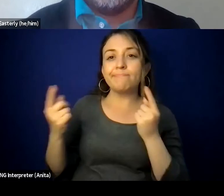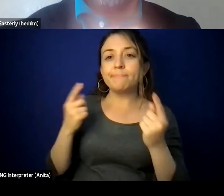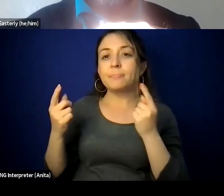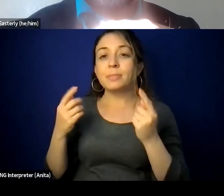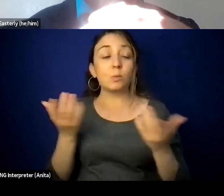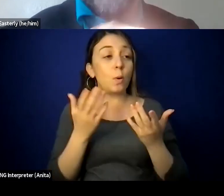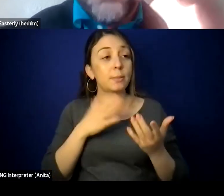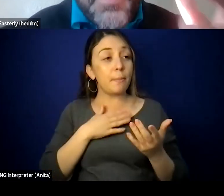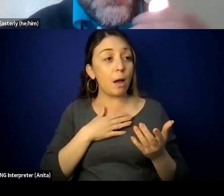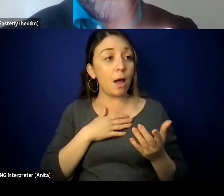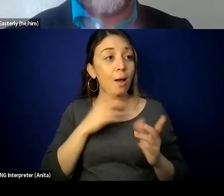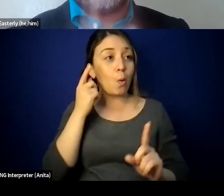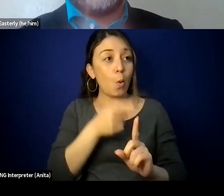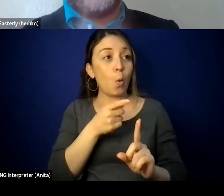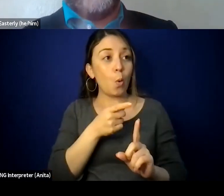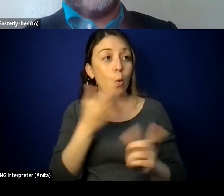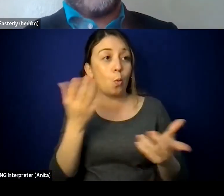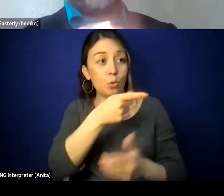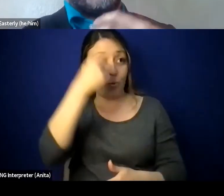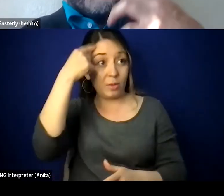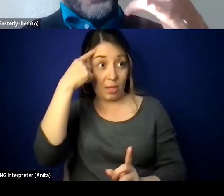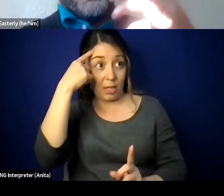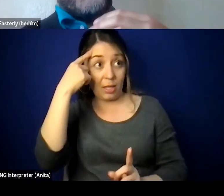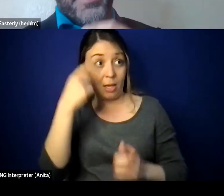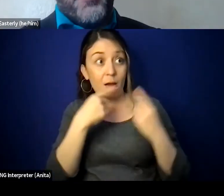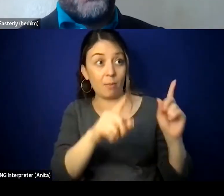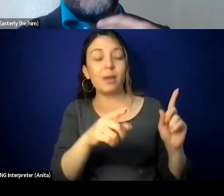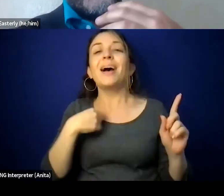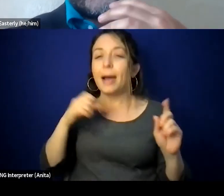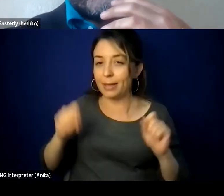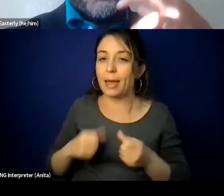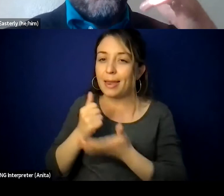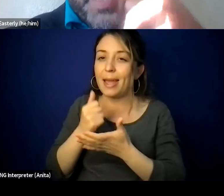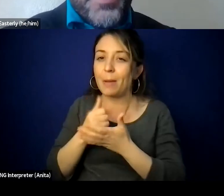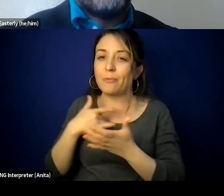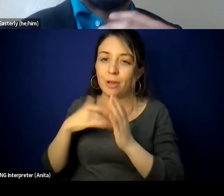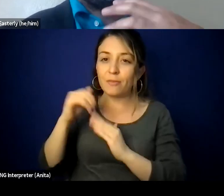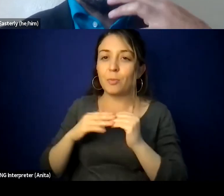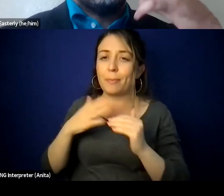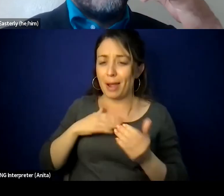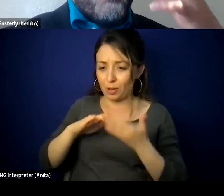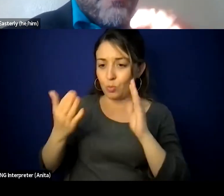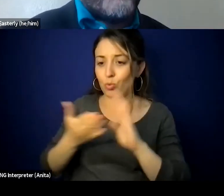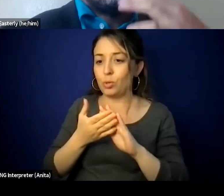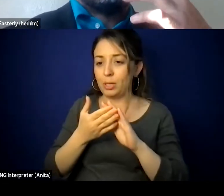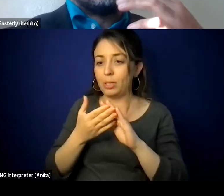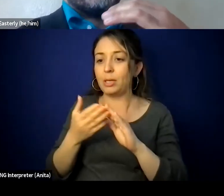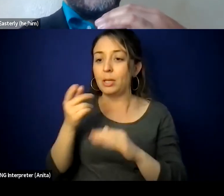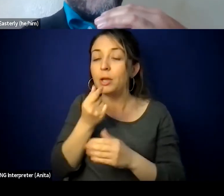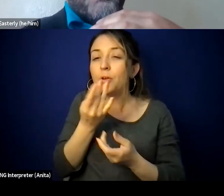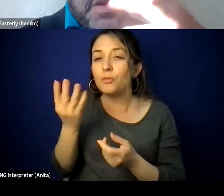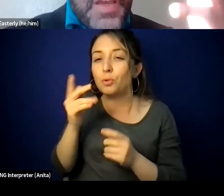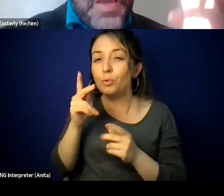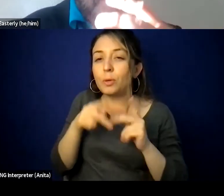goal, what do you think? How can I accomplish? I can help, my community, a few